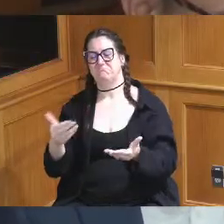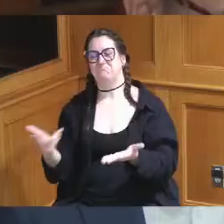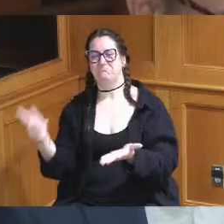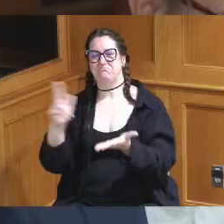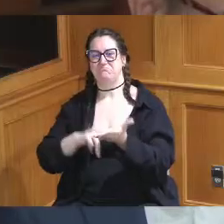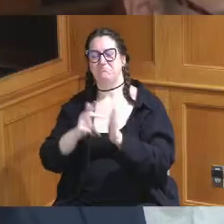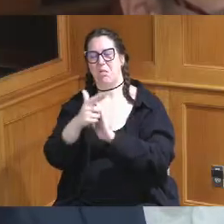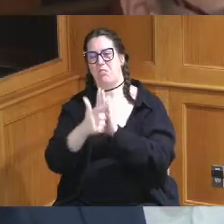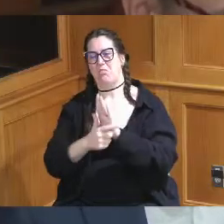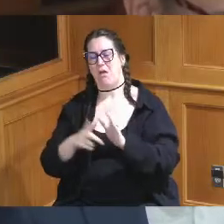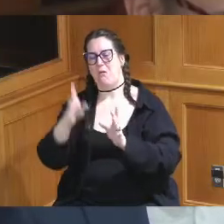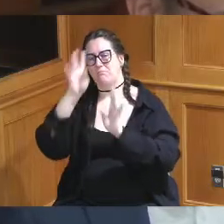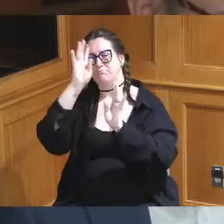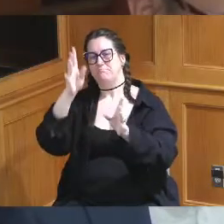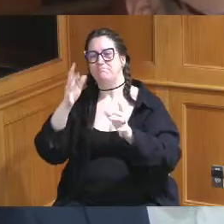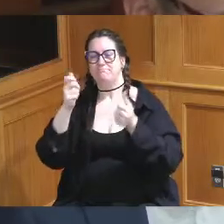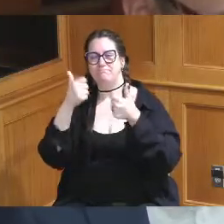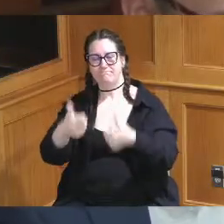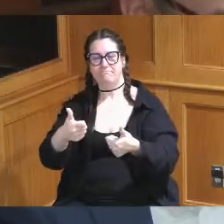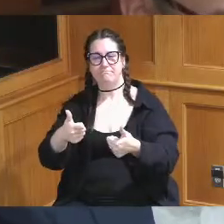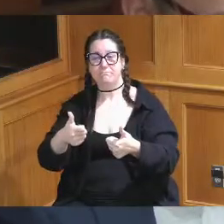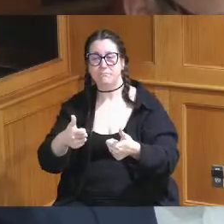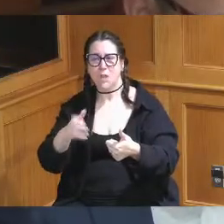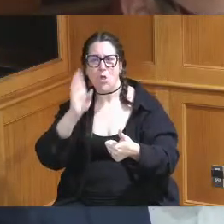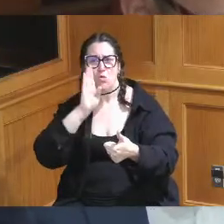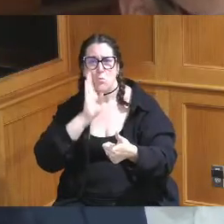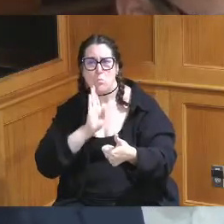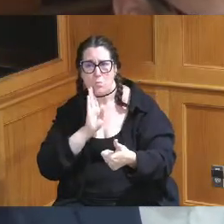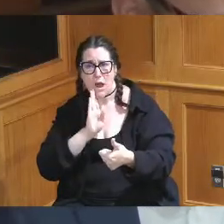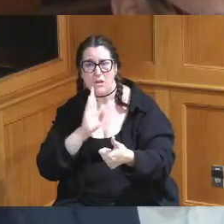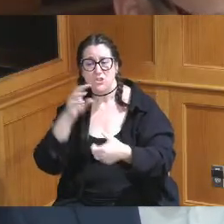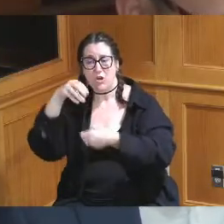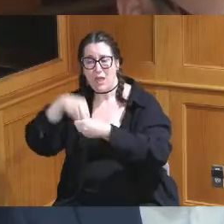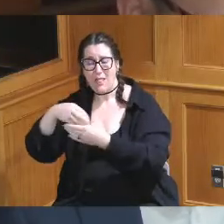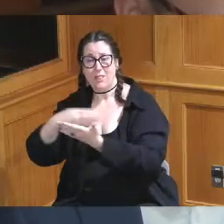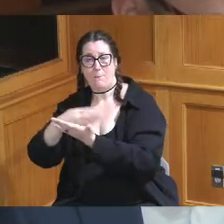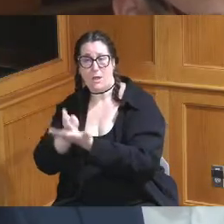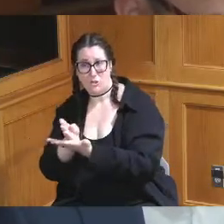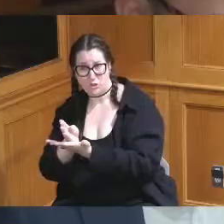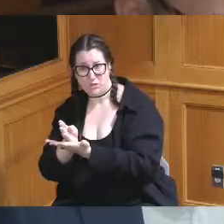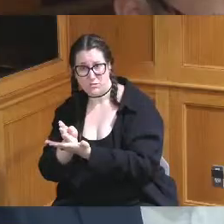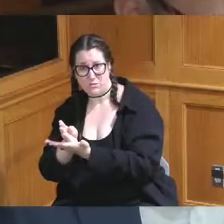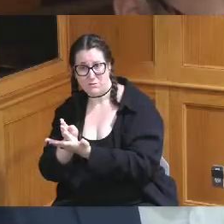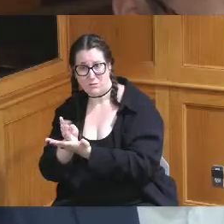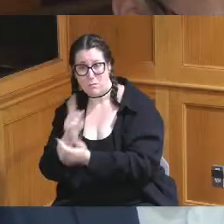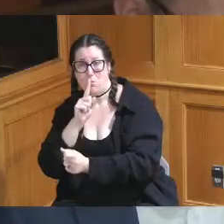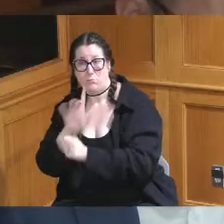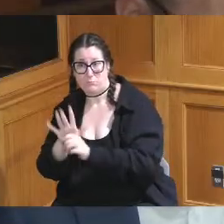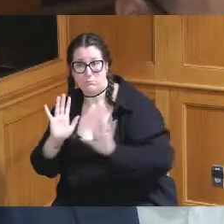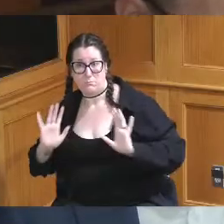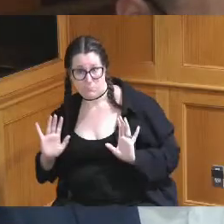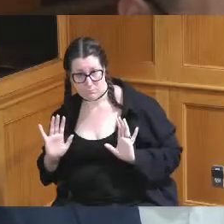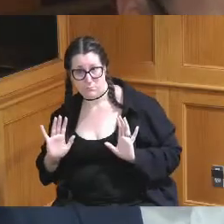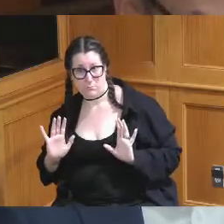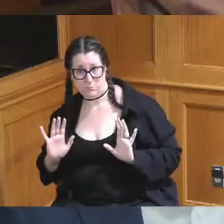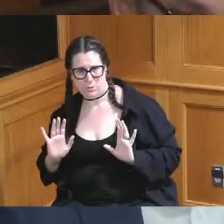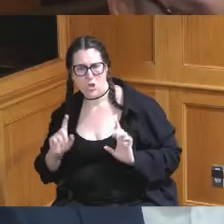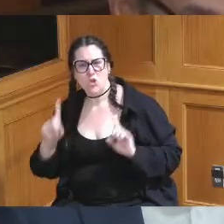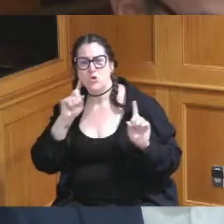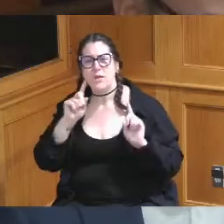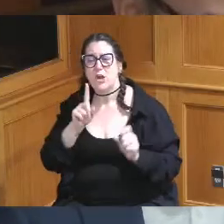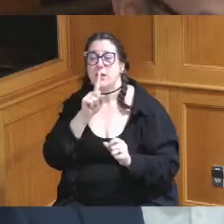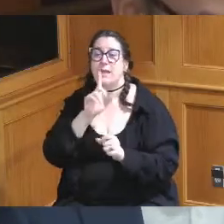law. So the Browns are in the budget guaranteed. You know, y'all hear about